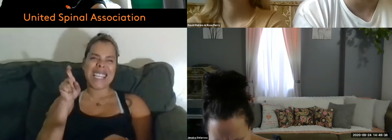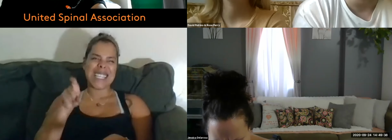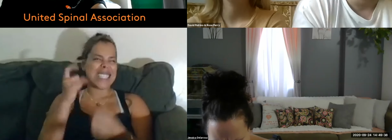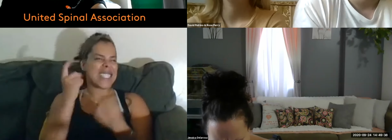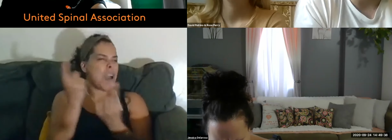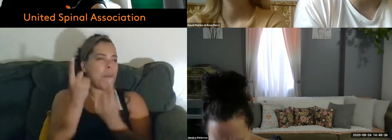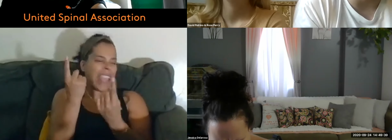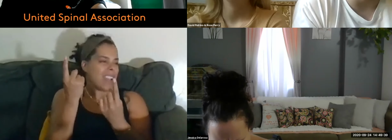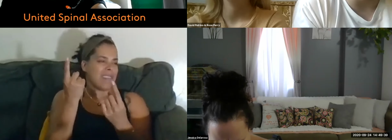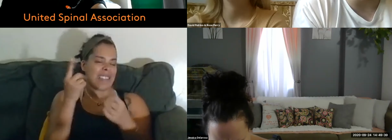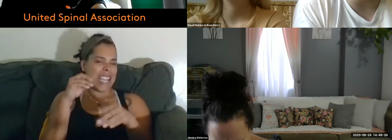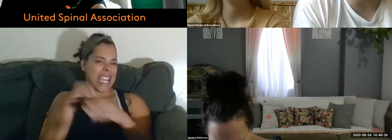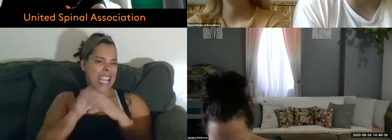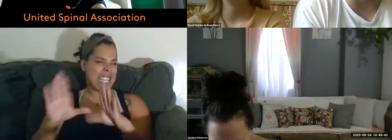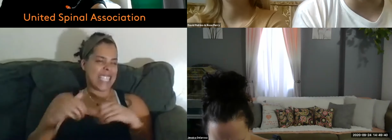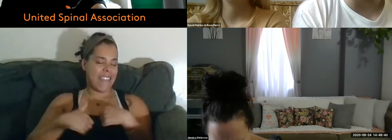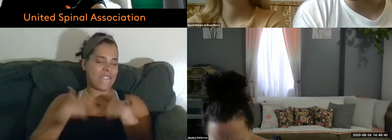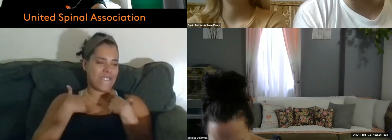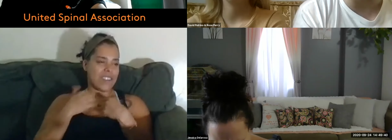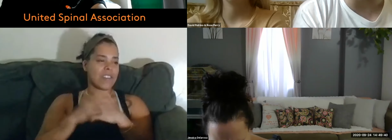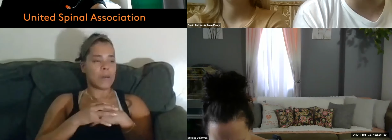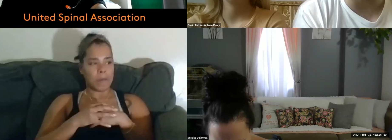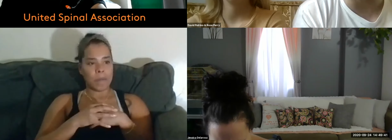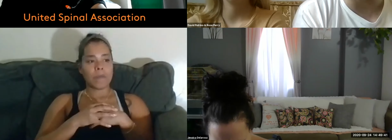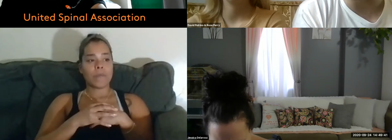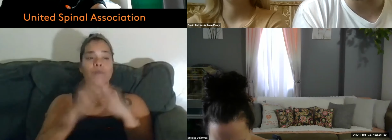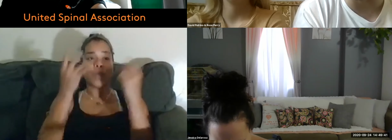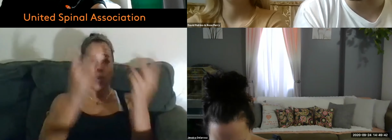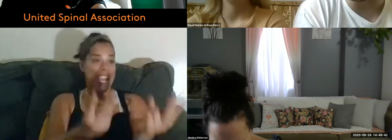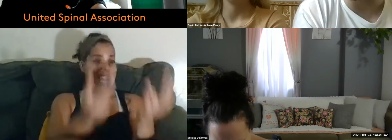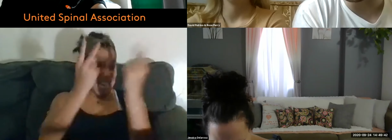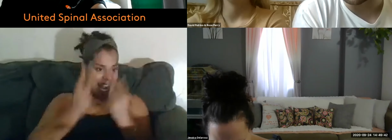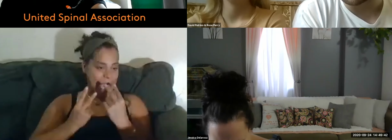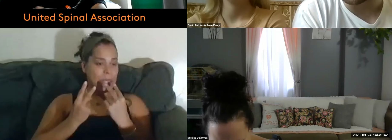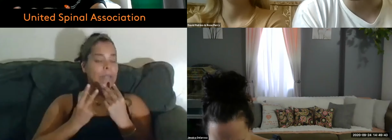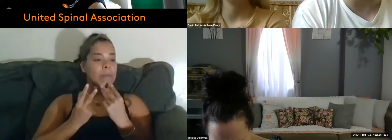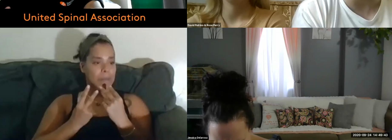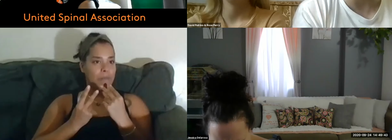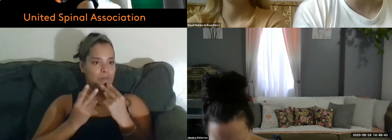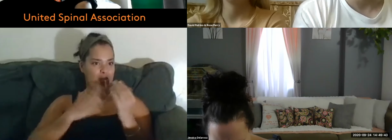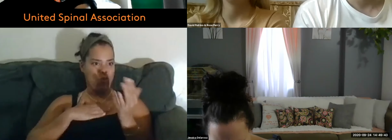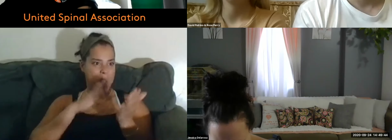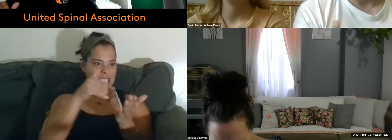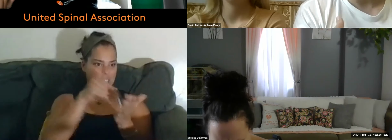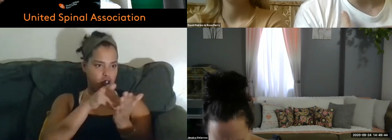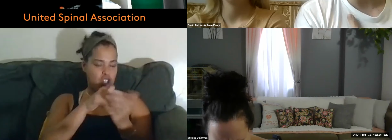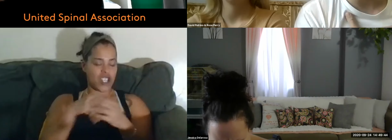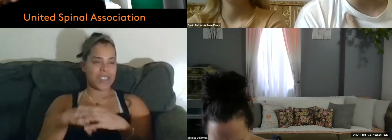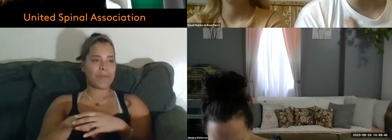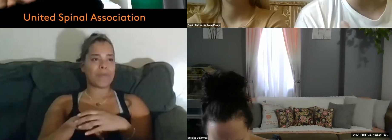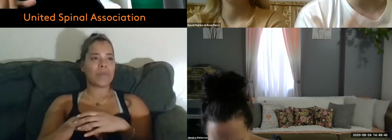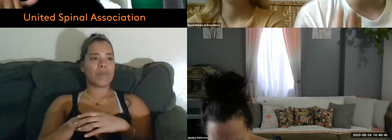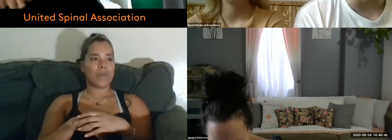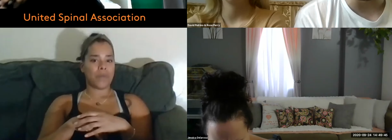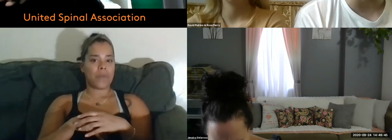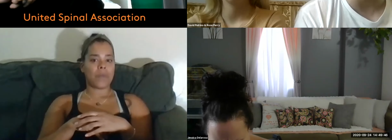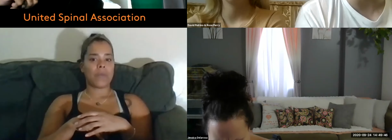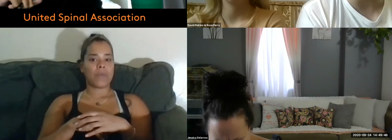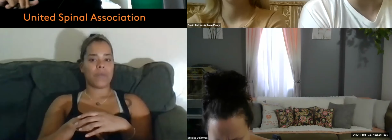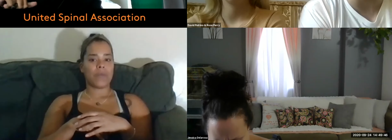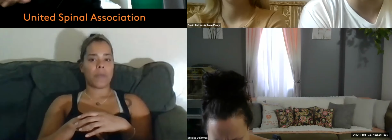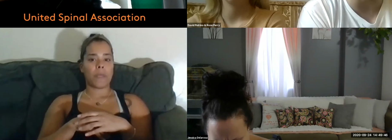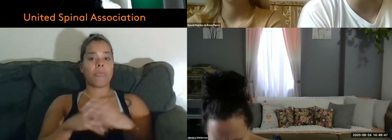life. And so he came down to the Abilities Research Center, and Chris had a high level